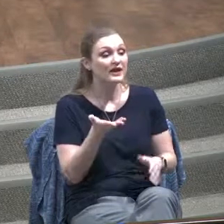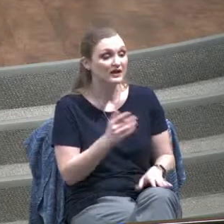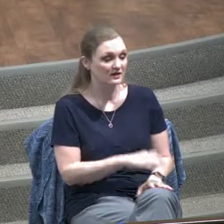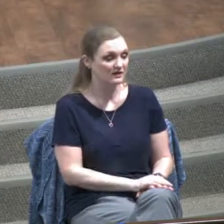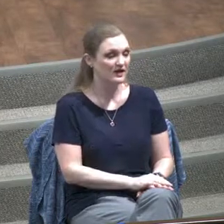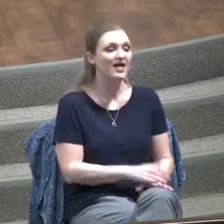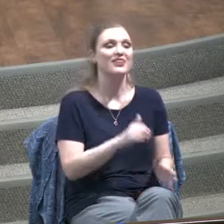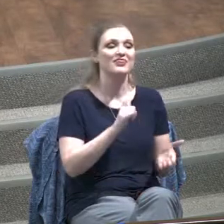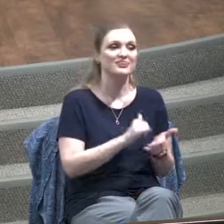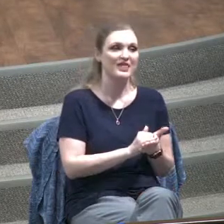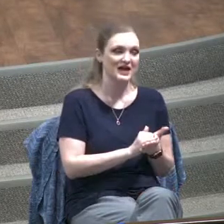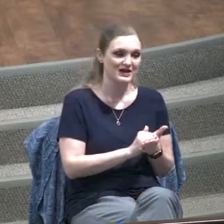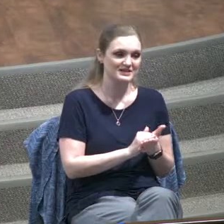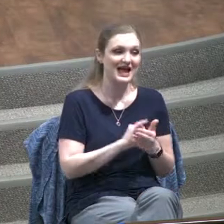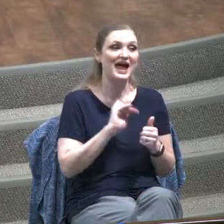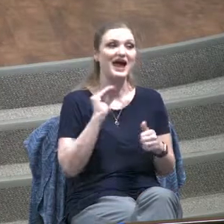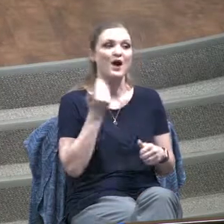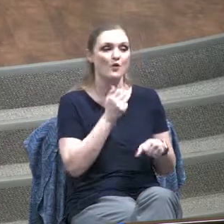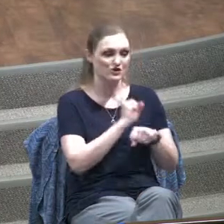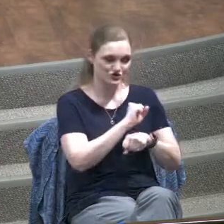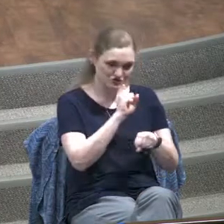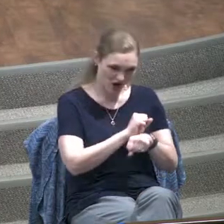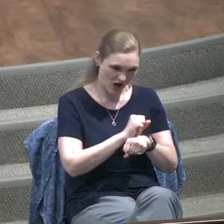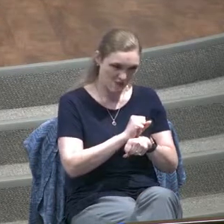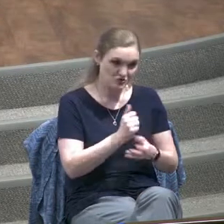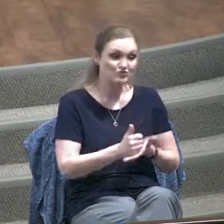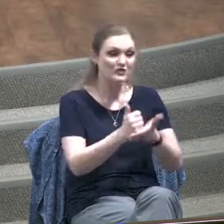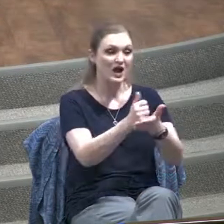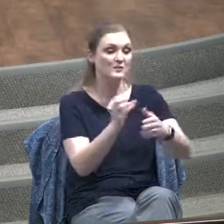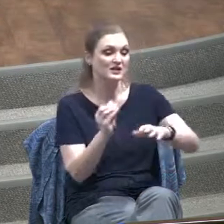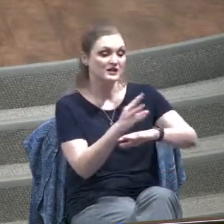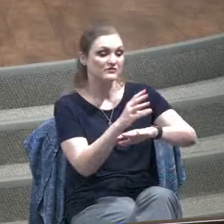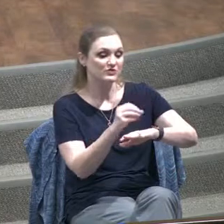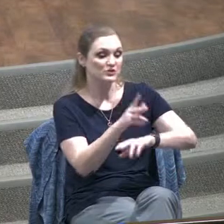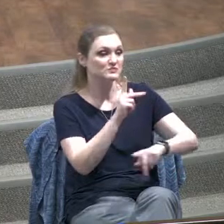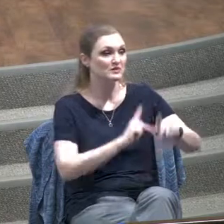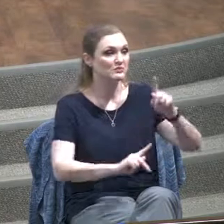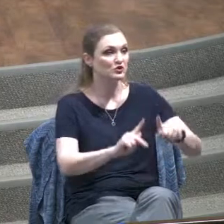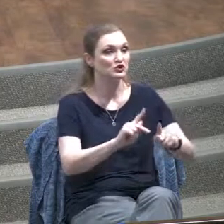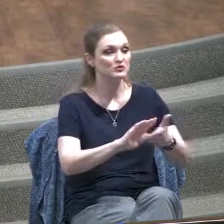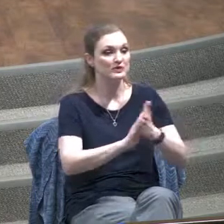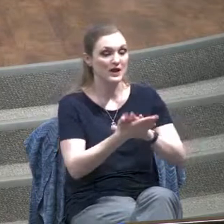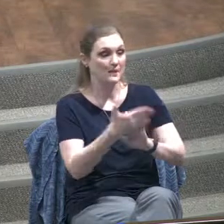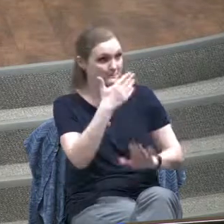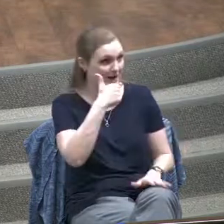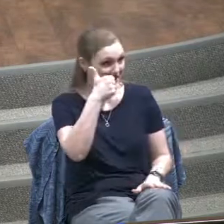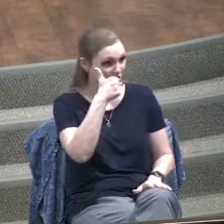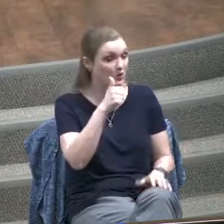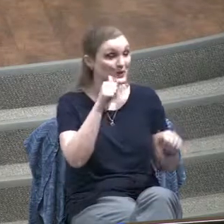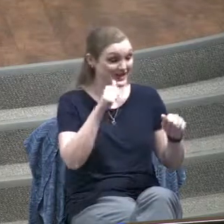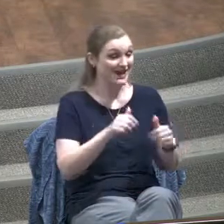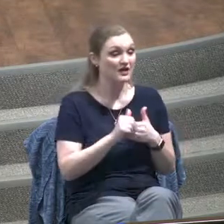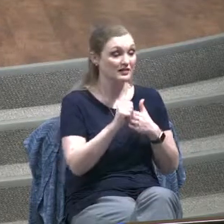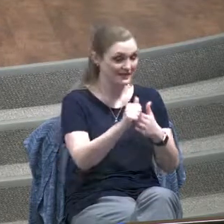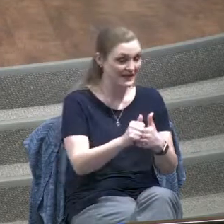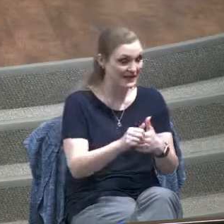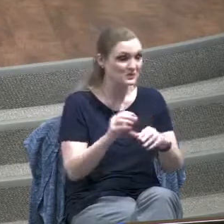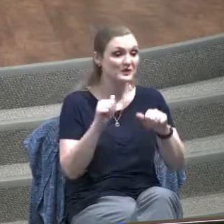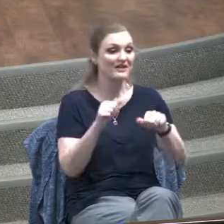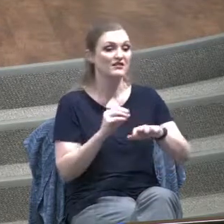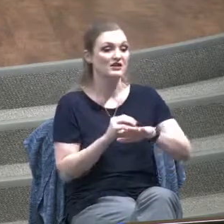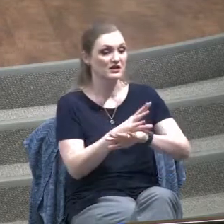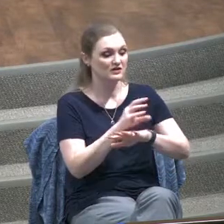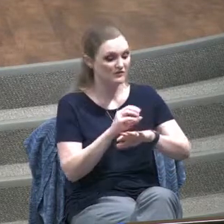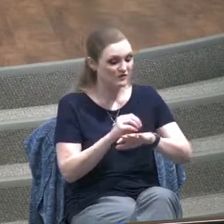And that's our role. And we all can do it. We can be a leader in our house. We can be a leader in our neighborhood. We want to influence